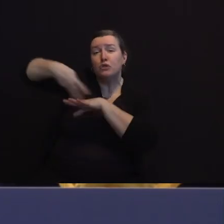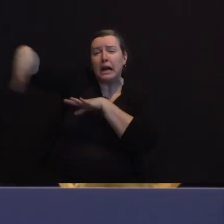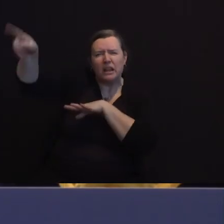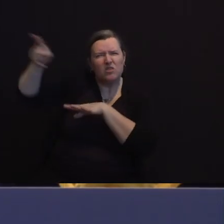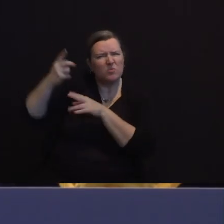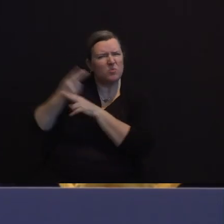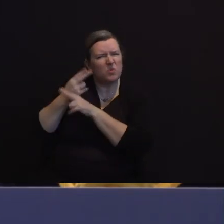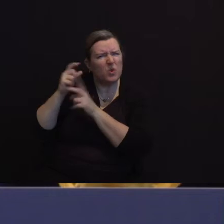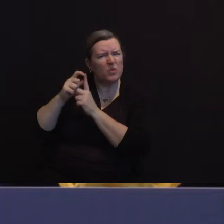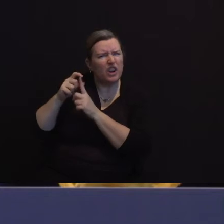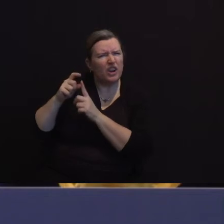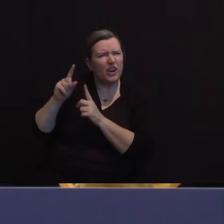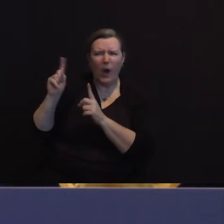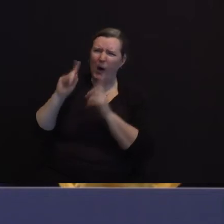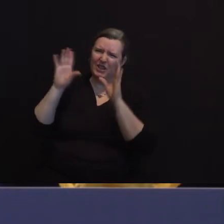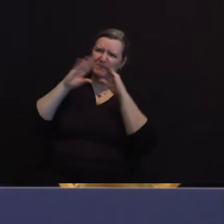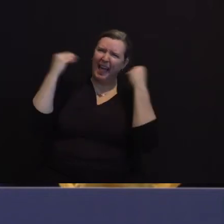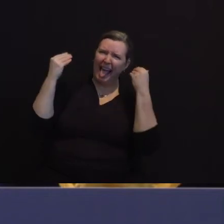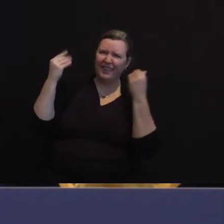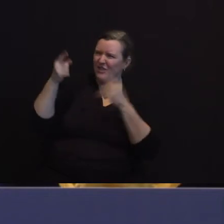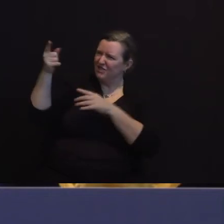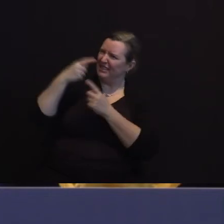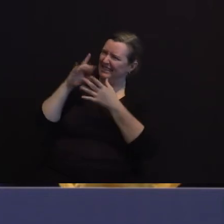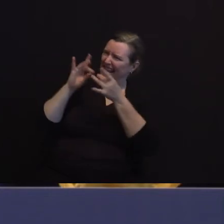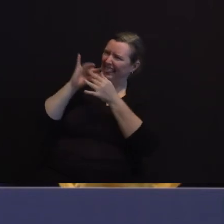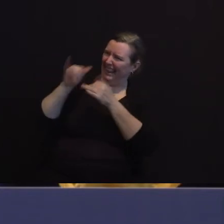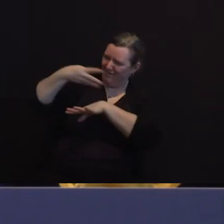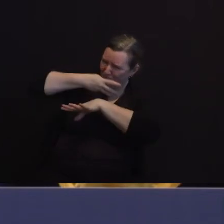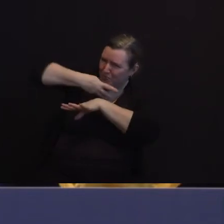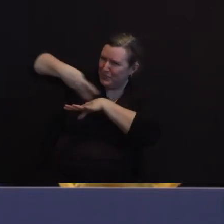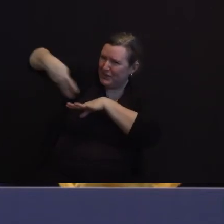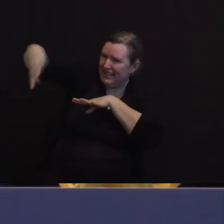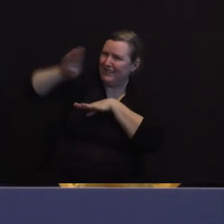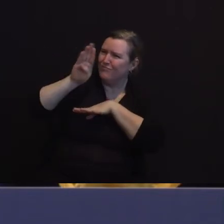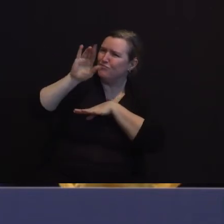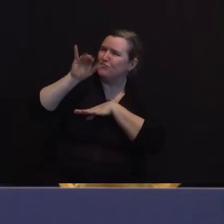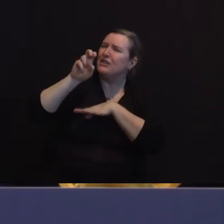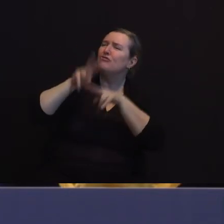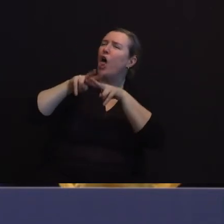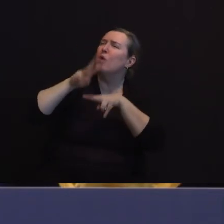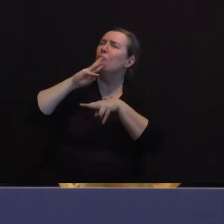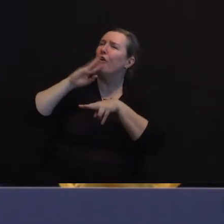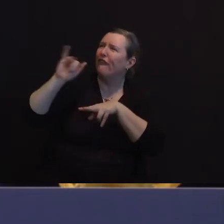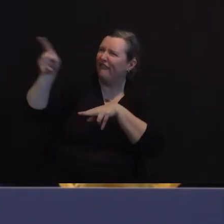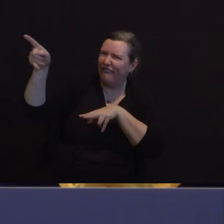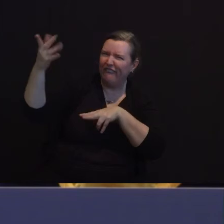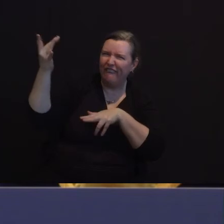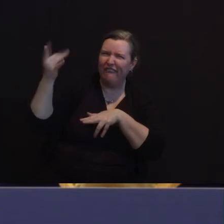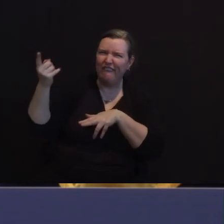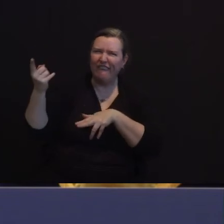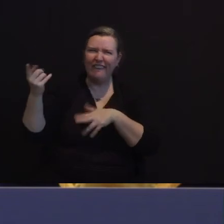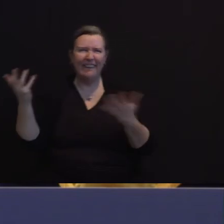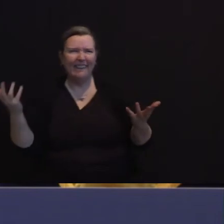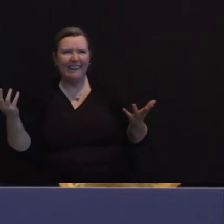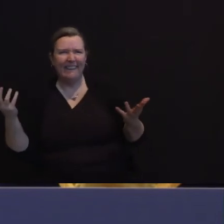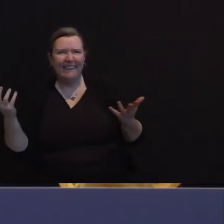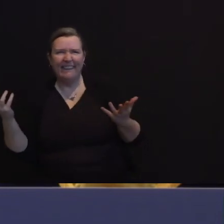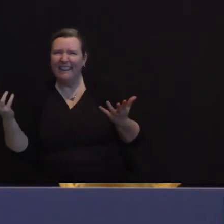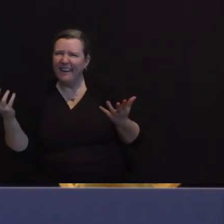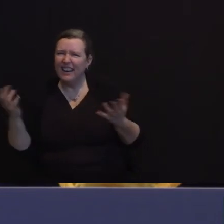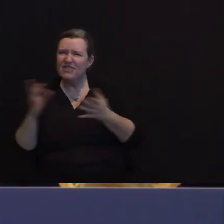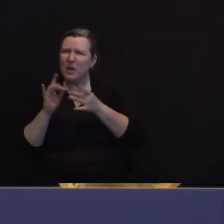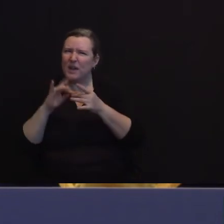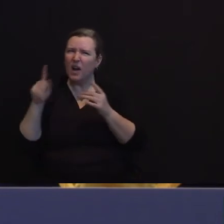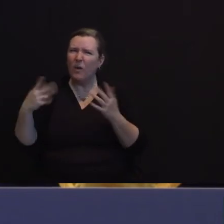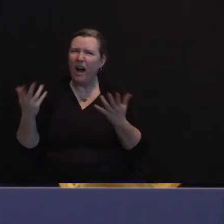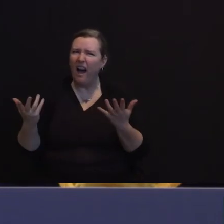be equity in vaccine distribution. As you are aware, we have a story, I believe you're aware today, documenting that